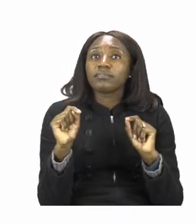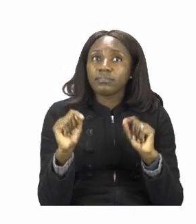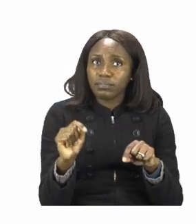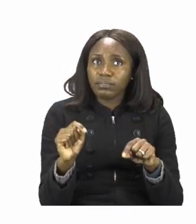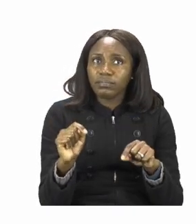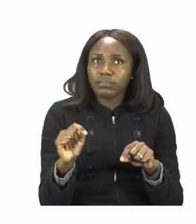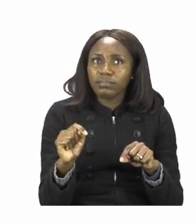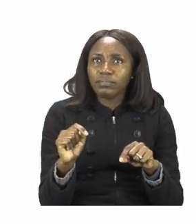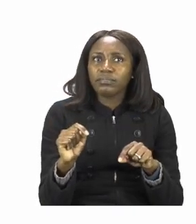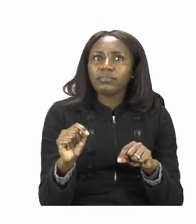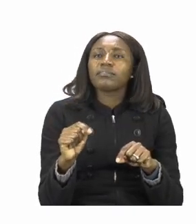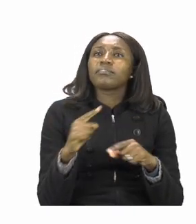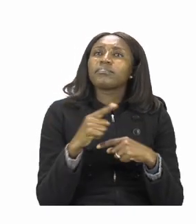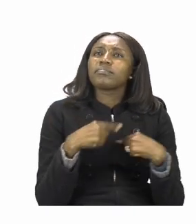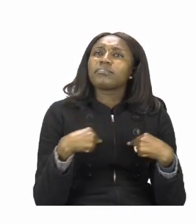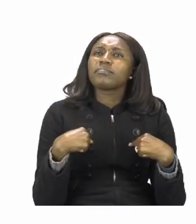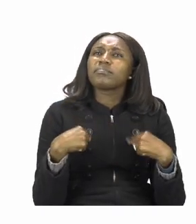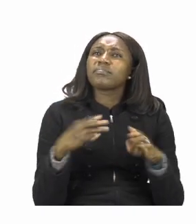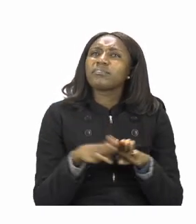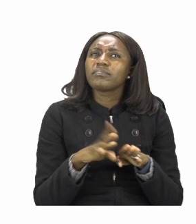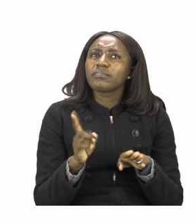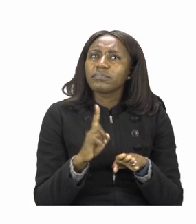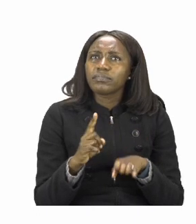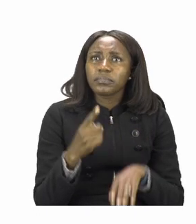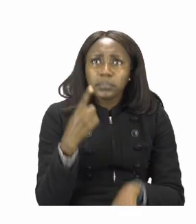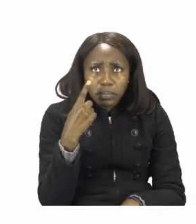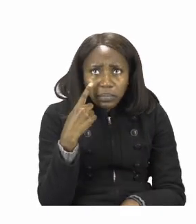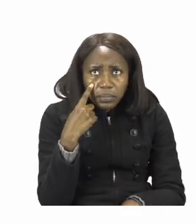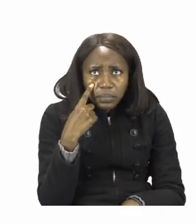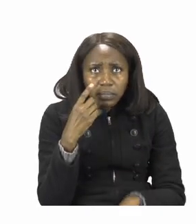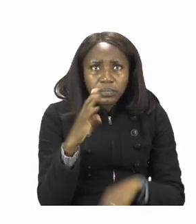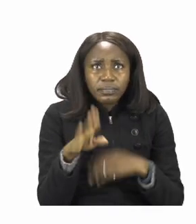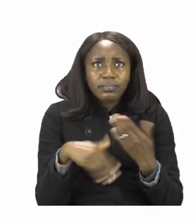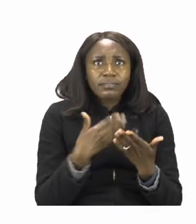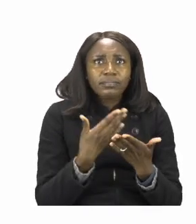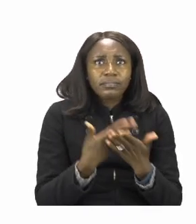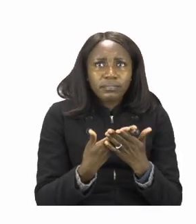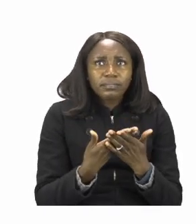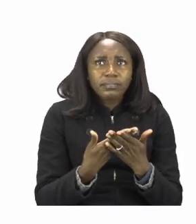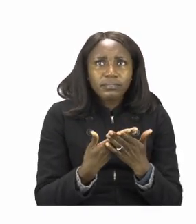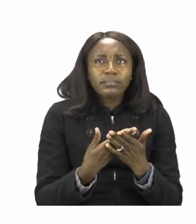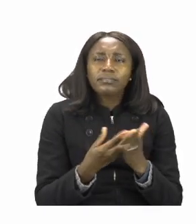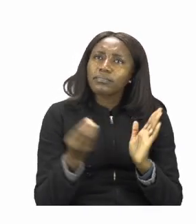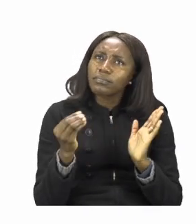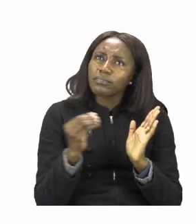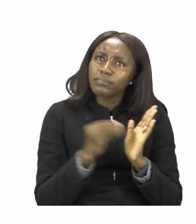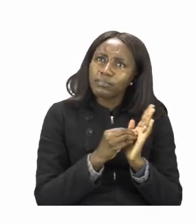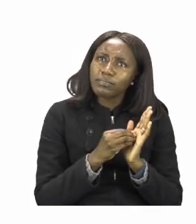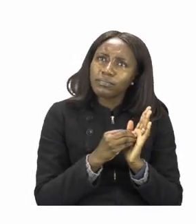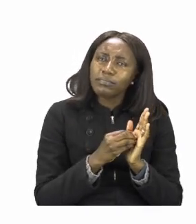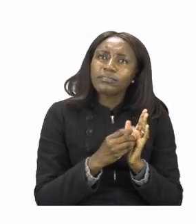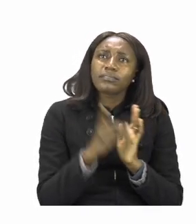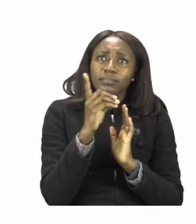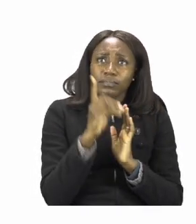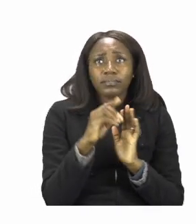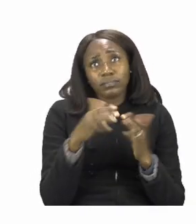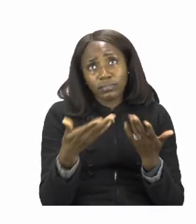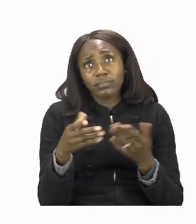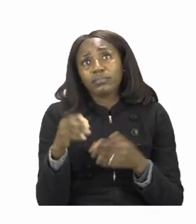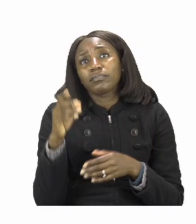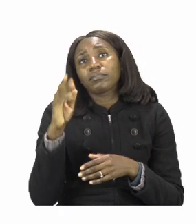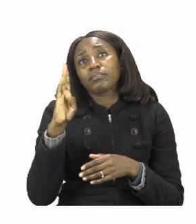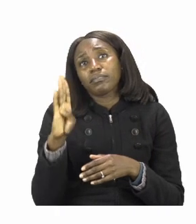to make sure that we are going to be doing D and